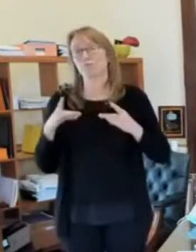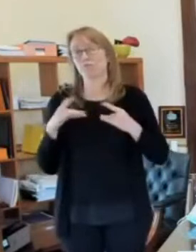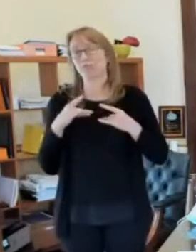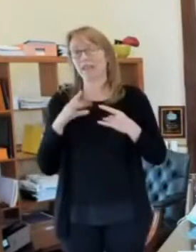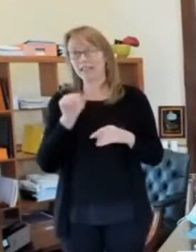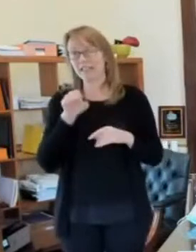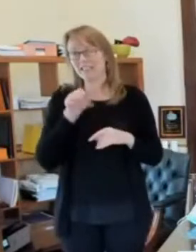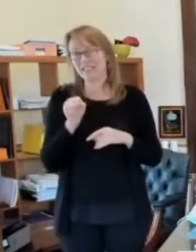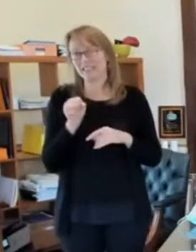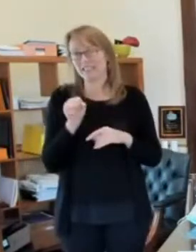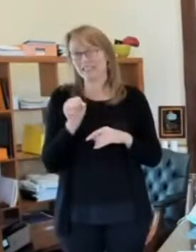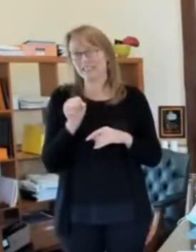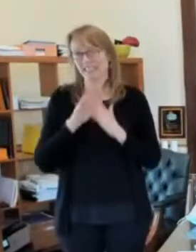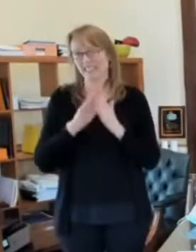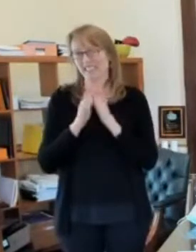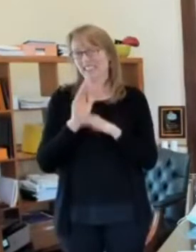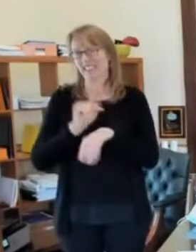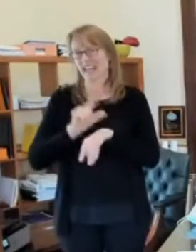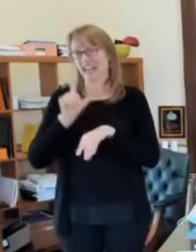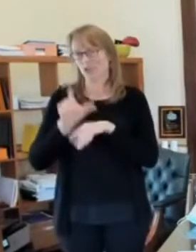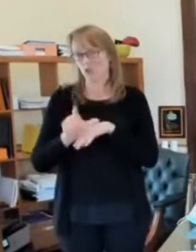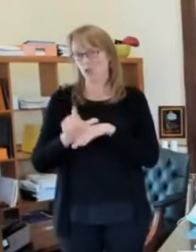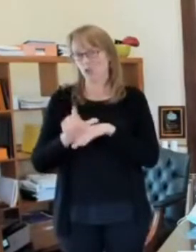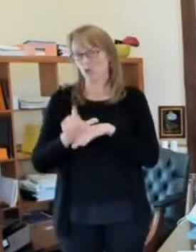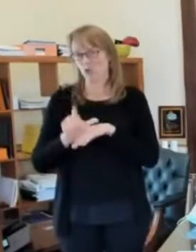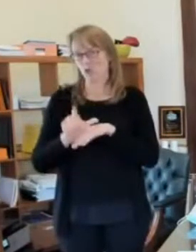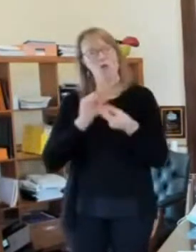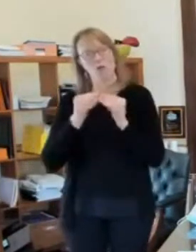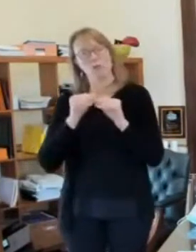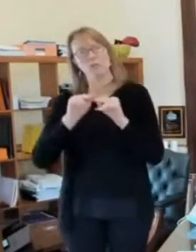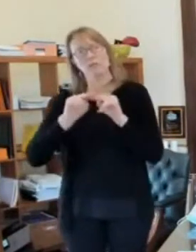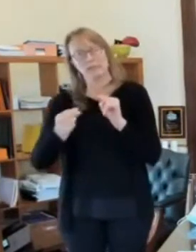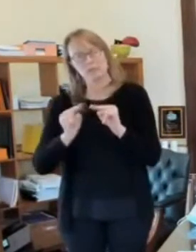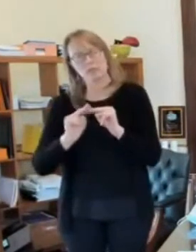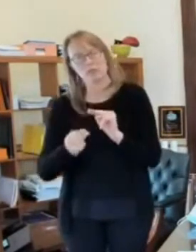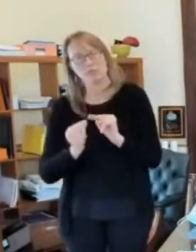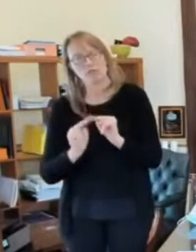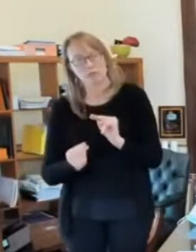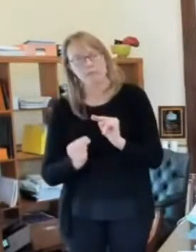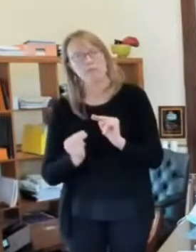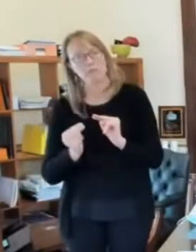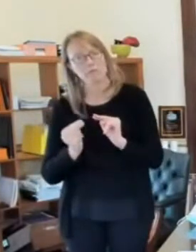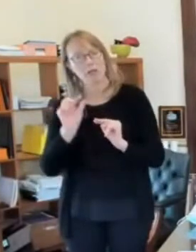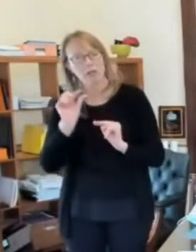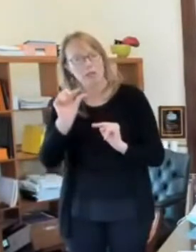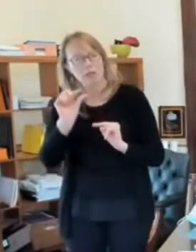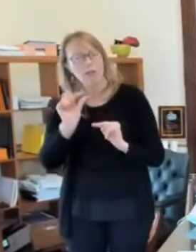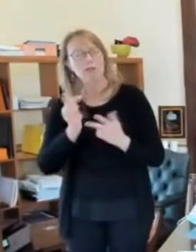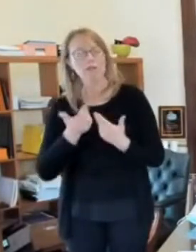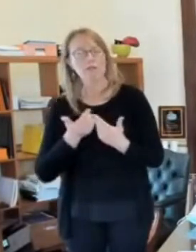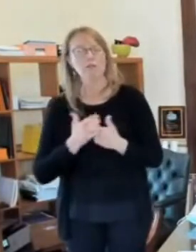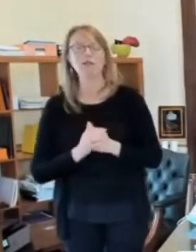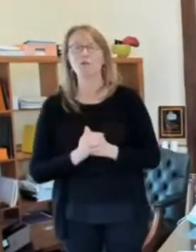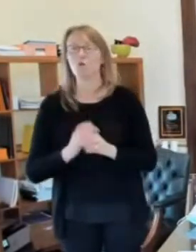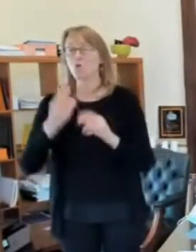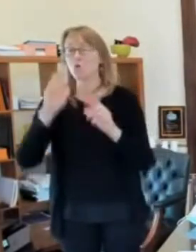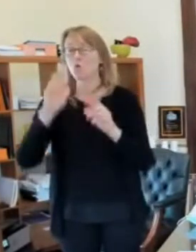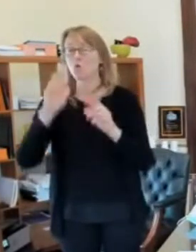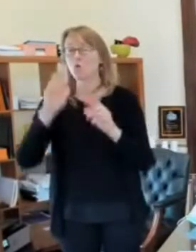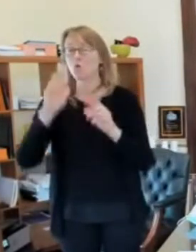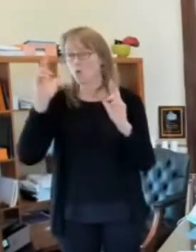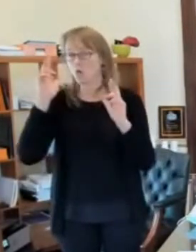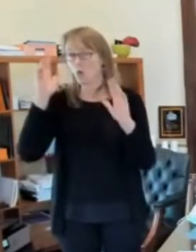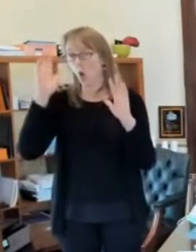So we are running on average. You know, one of the things that I